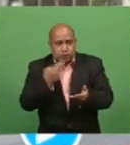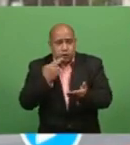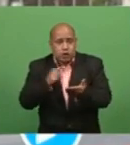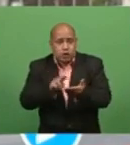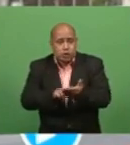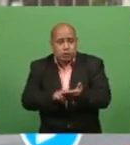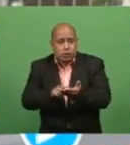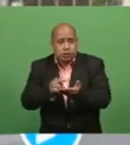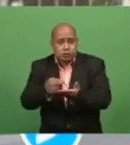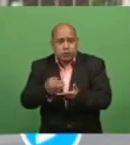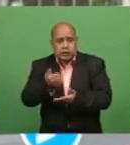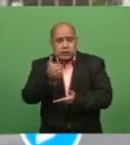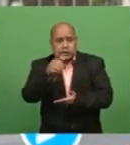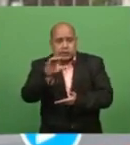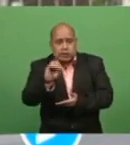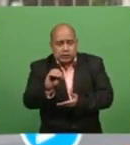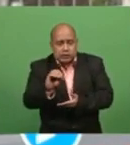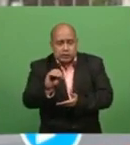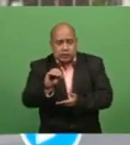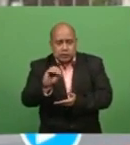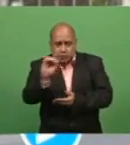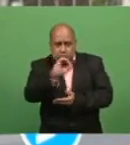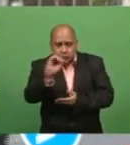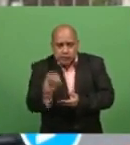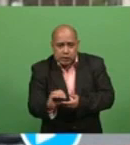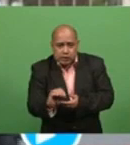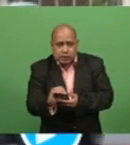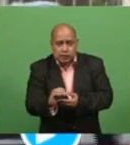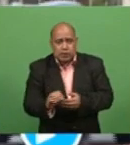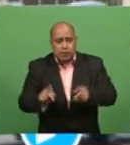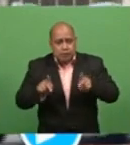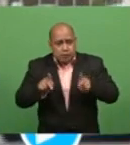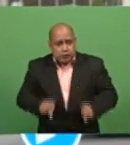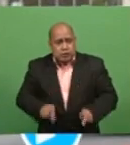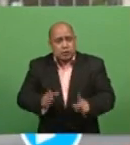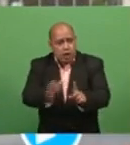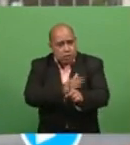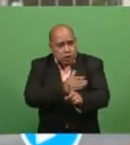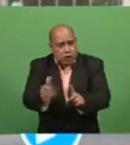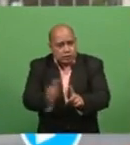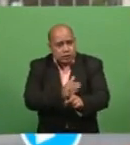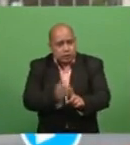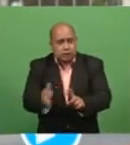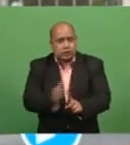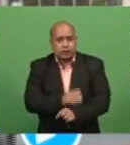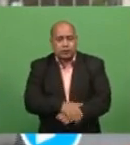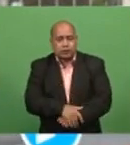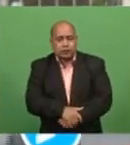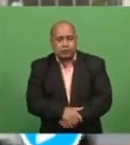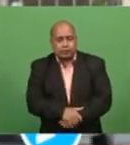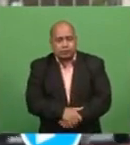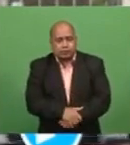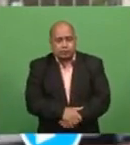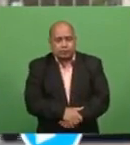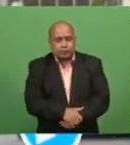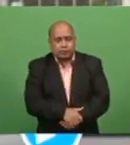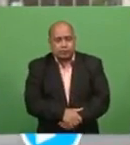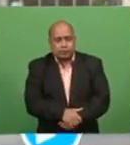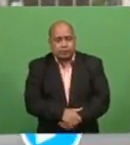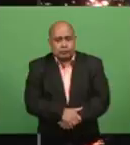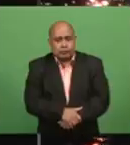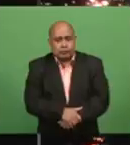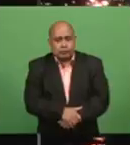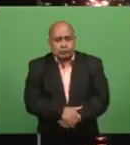related to sexual assault, while 60% was of physical assault. Sainiani Mboila, FBC